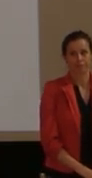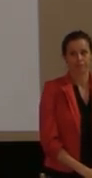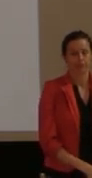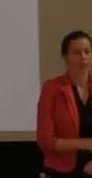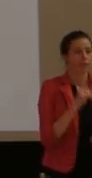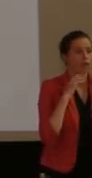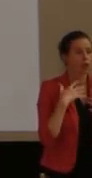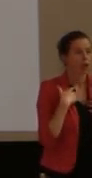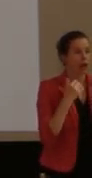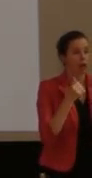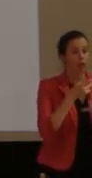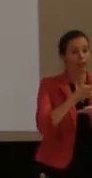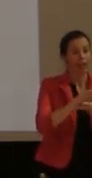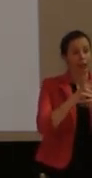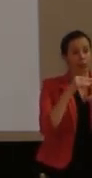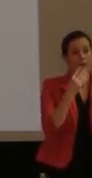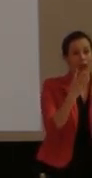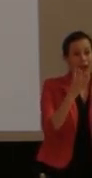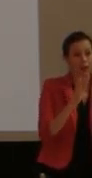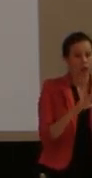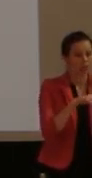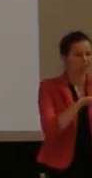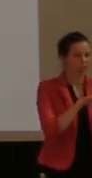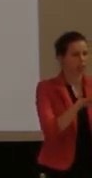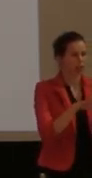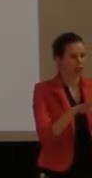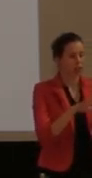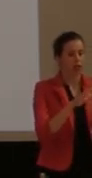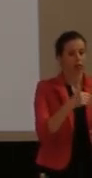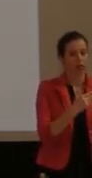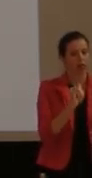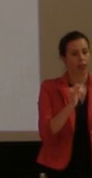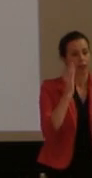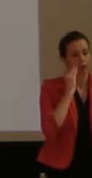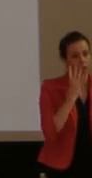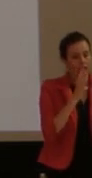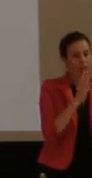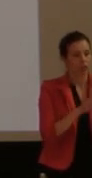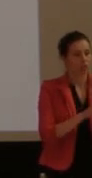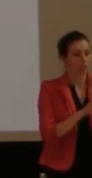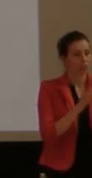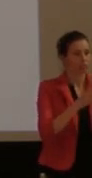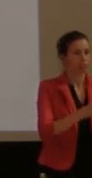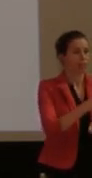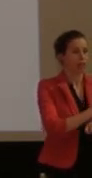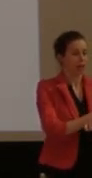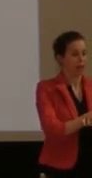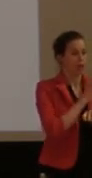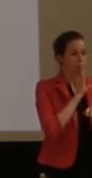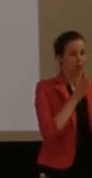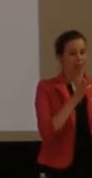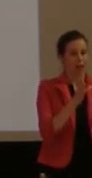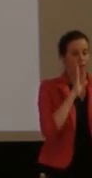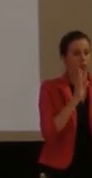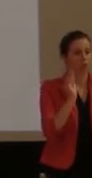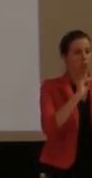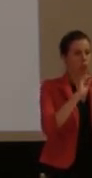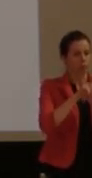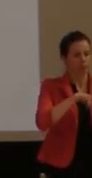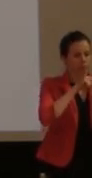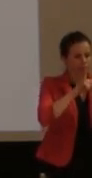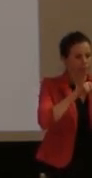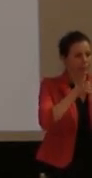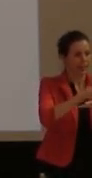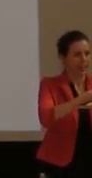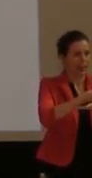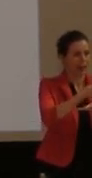For healthcare providers, the knowledge gained from All of Us will allow for more effective, precise care.